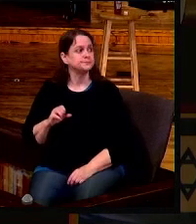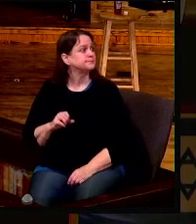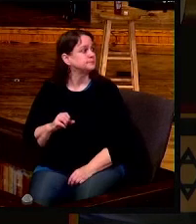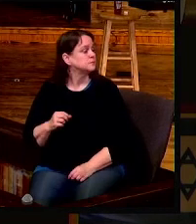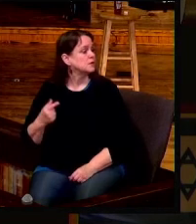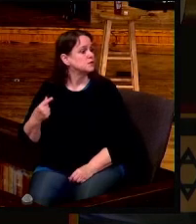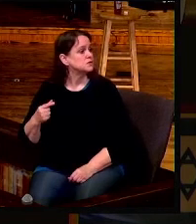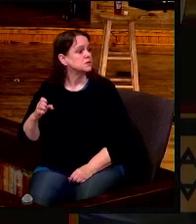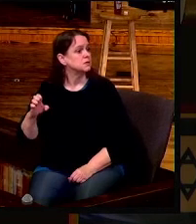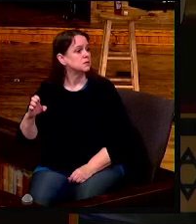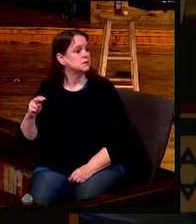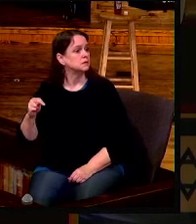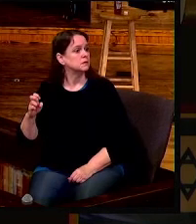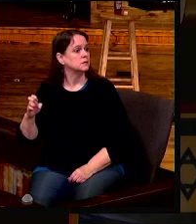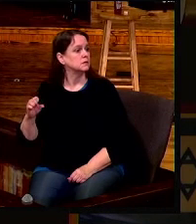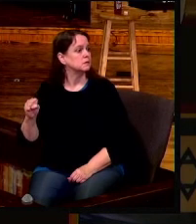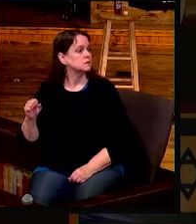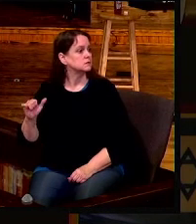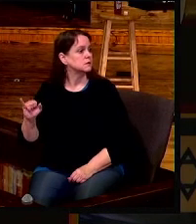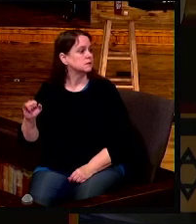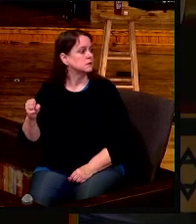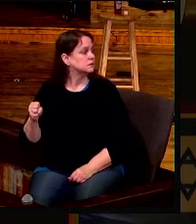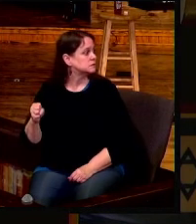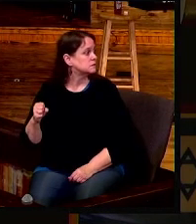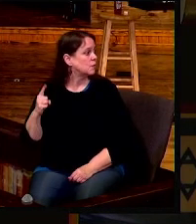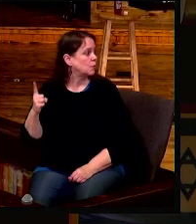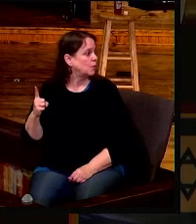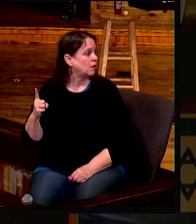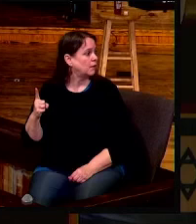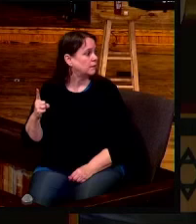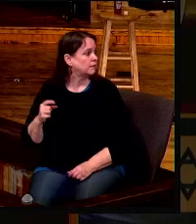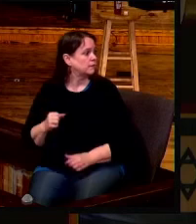Because in Genesis 1 is the history of creation.